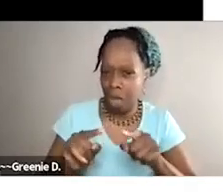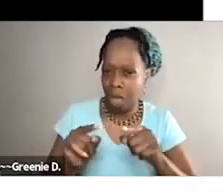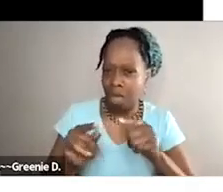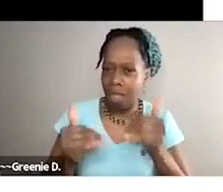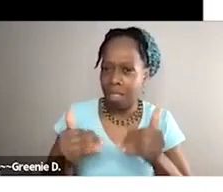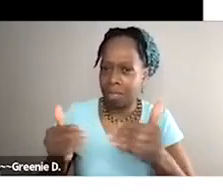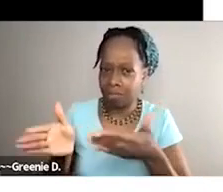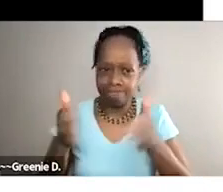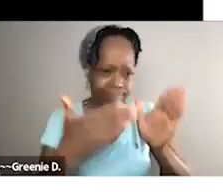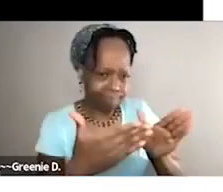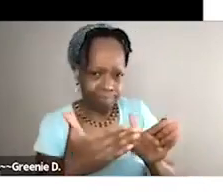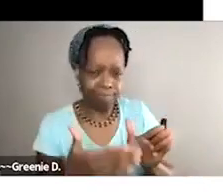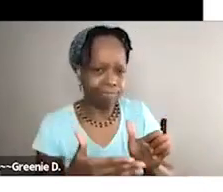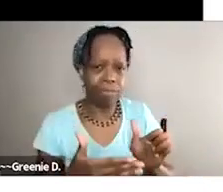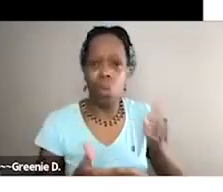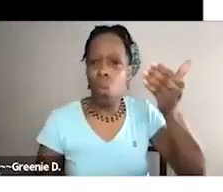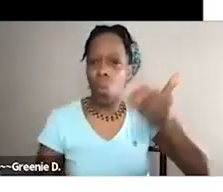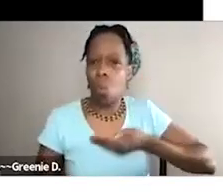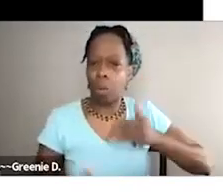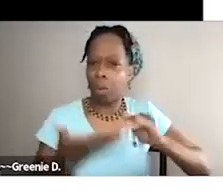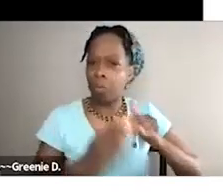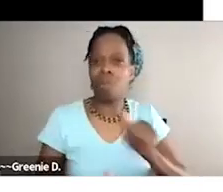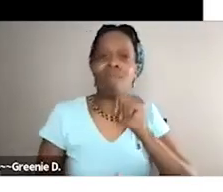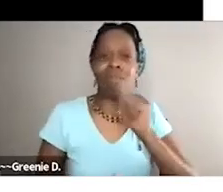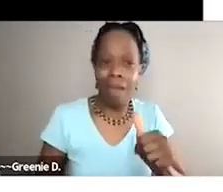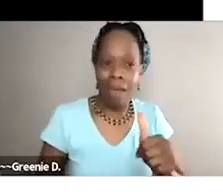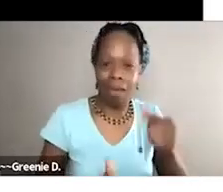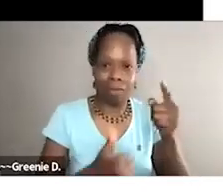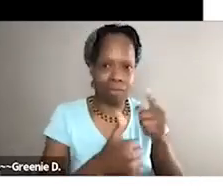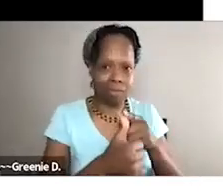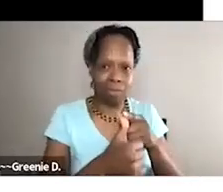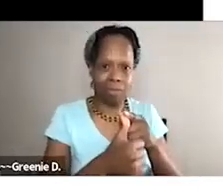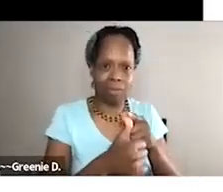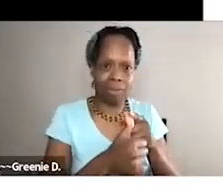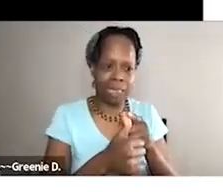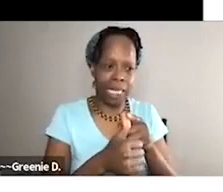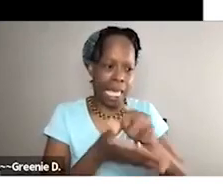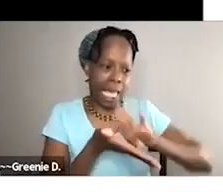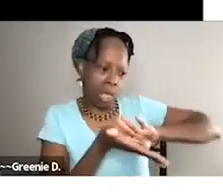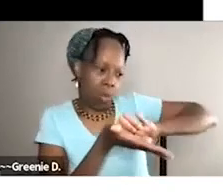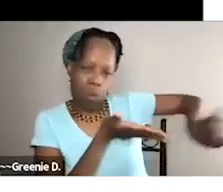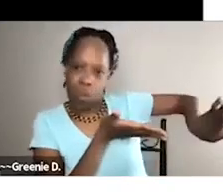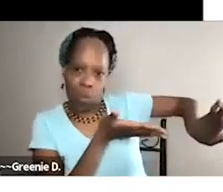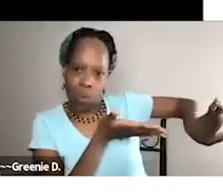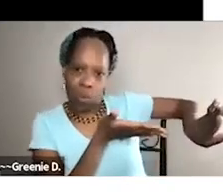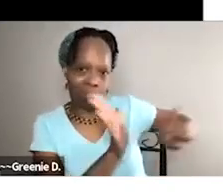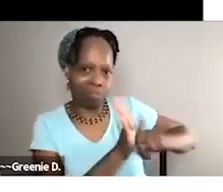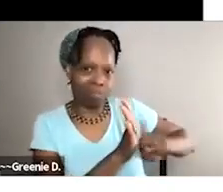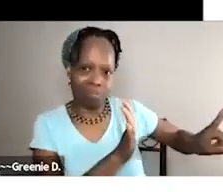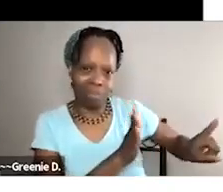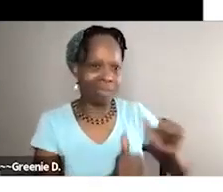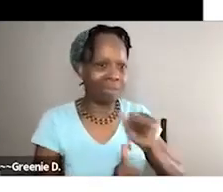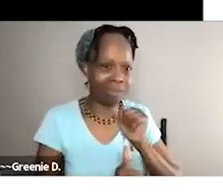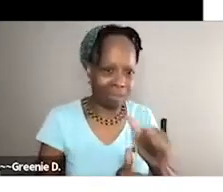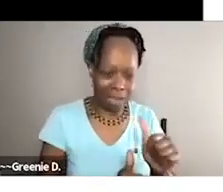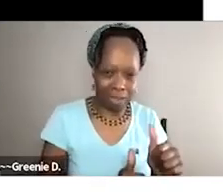So welcoming communities' environments do not exclude either intentionally or unintentionally. And I just want to preface a lot of that. So a lot of the